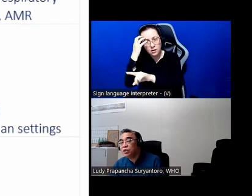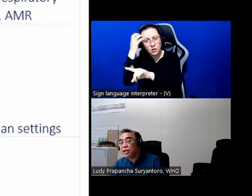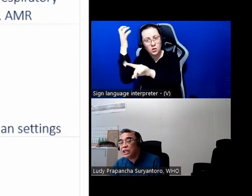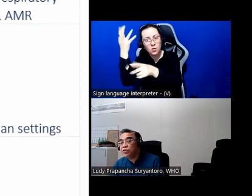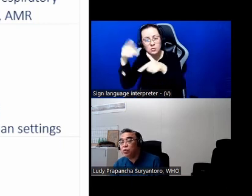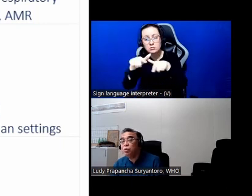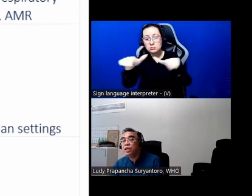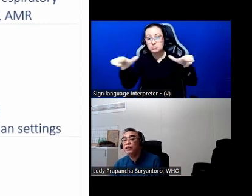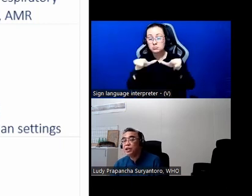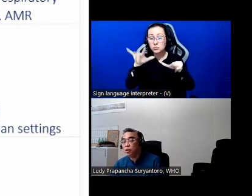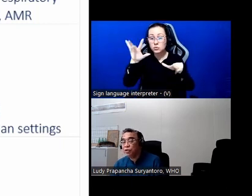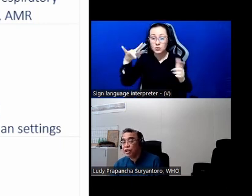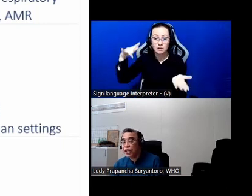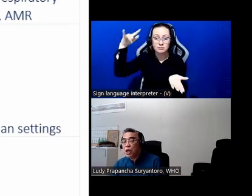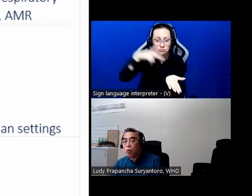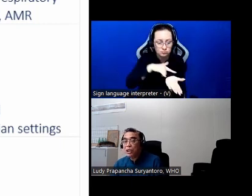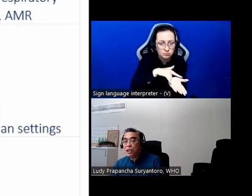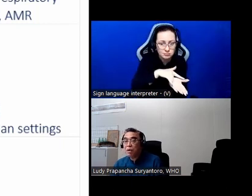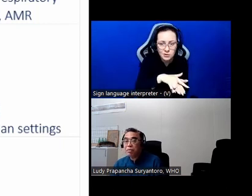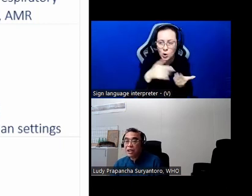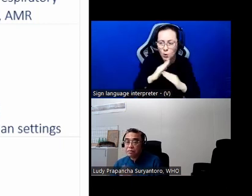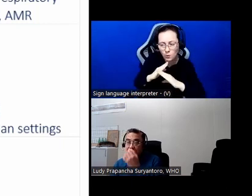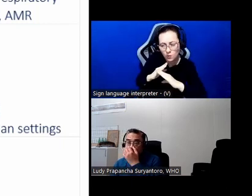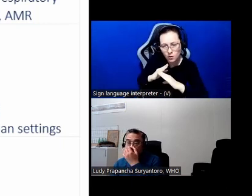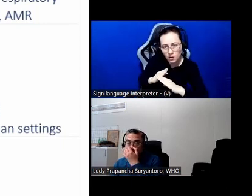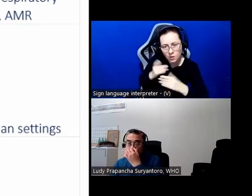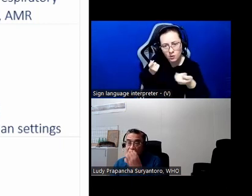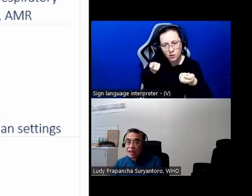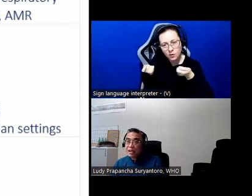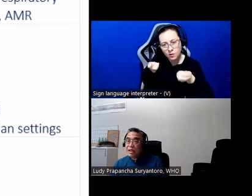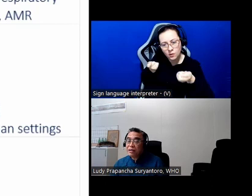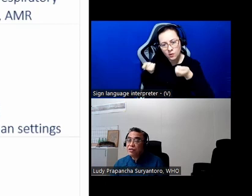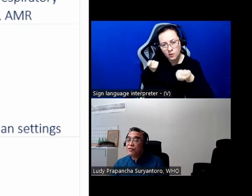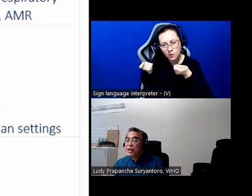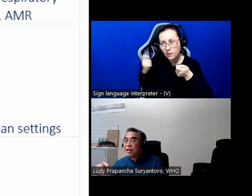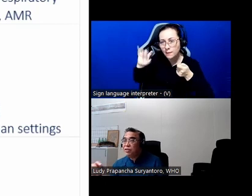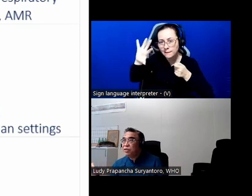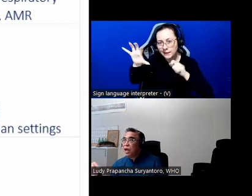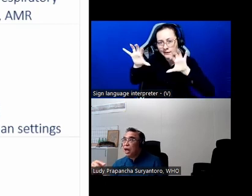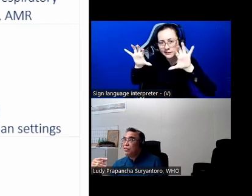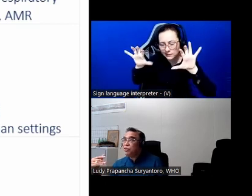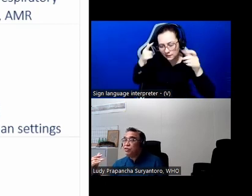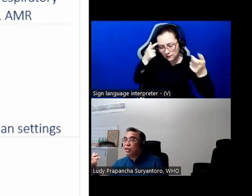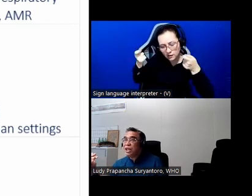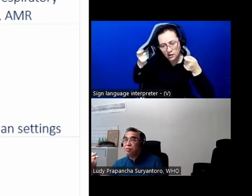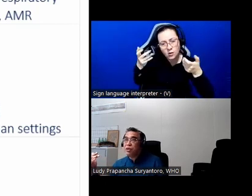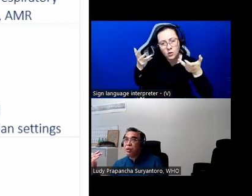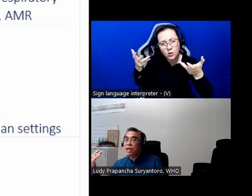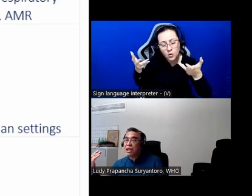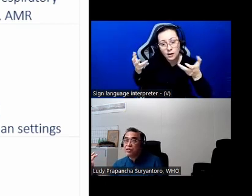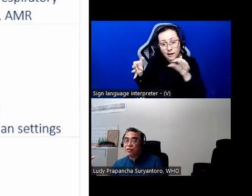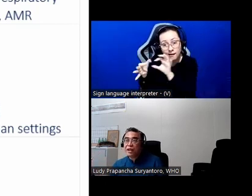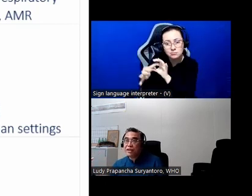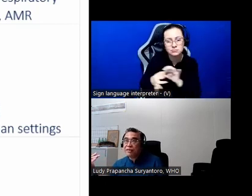crossing authorities to work very closely with the public health emergency. Data surveillance, as you can see that